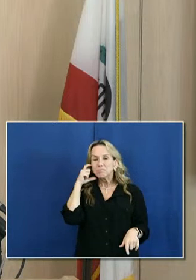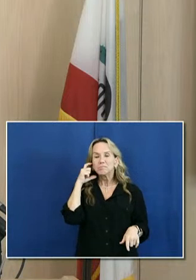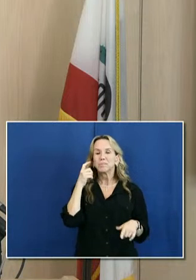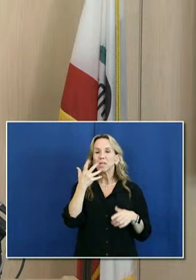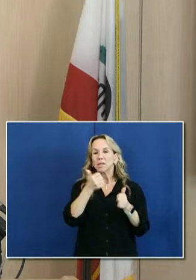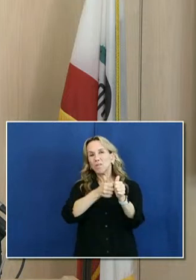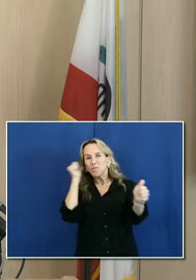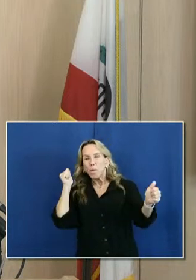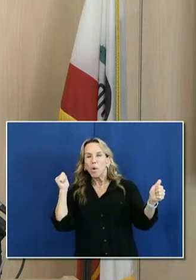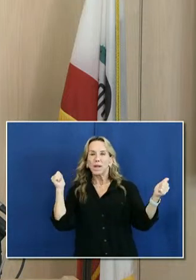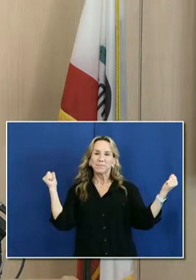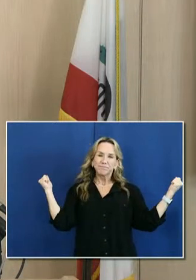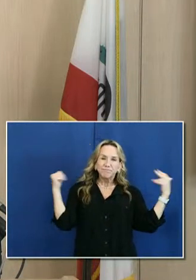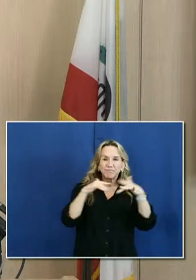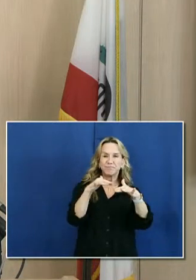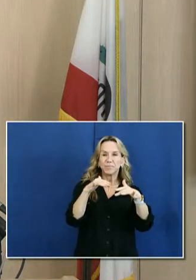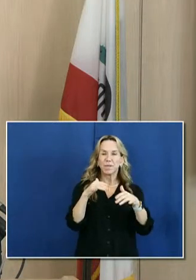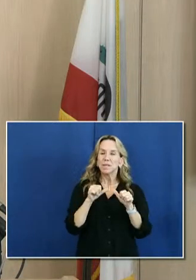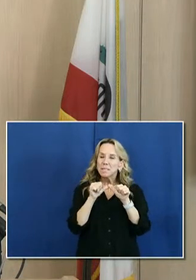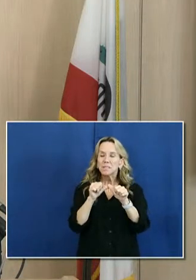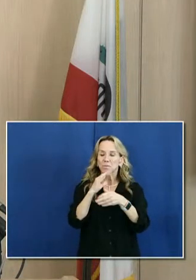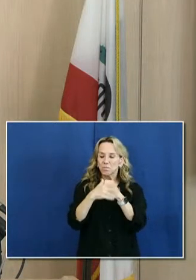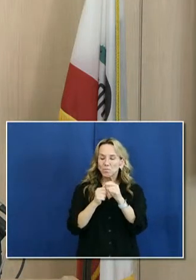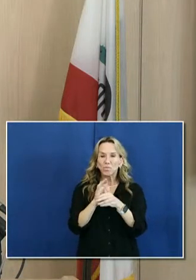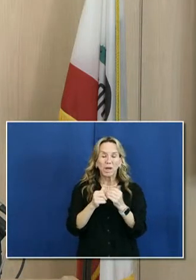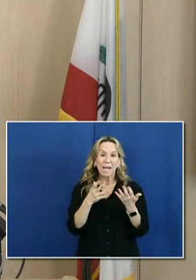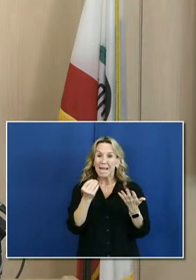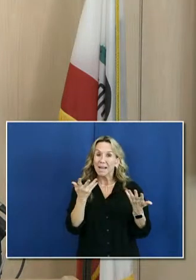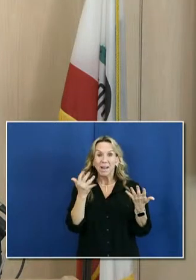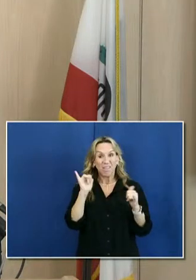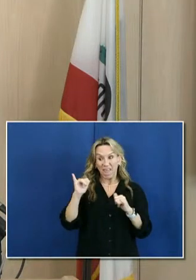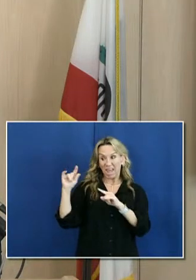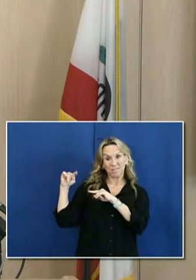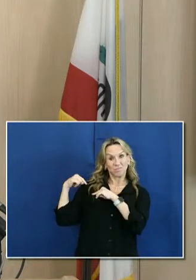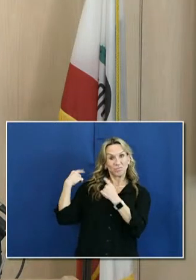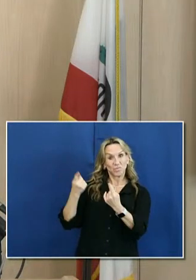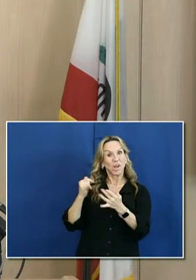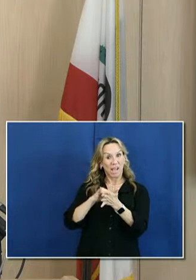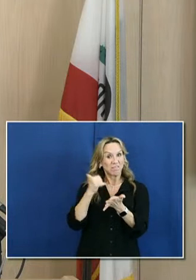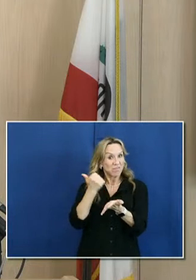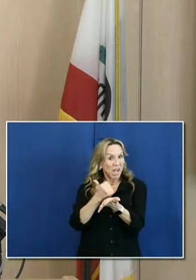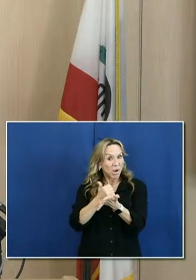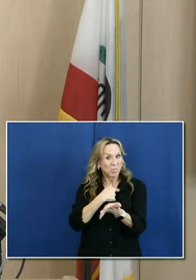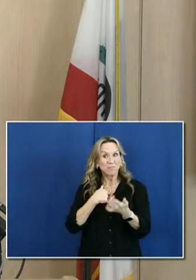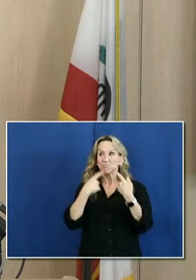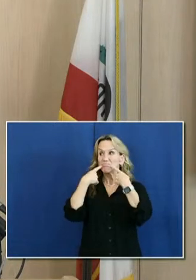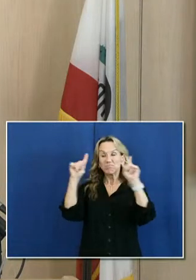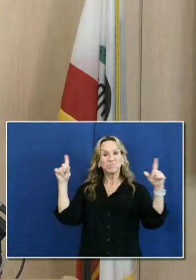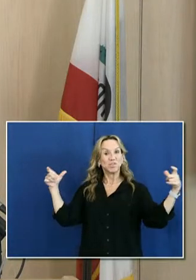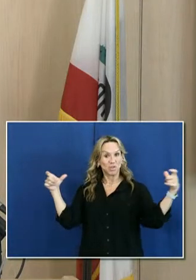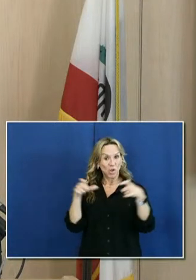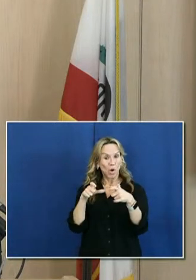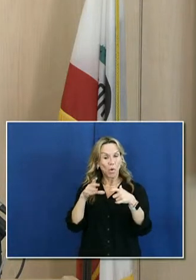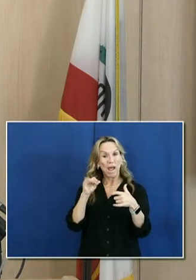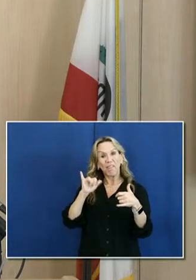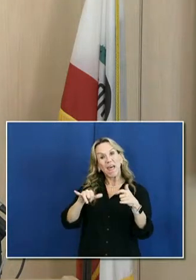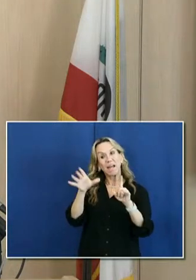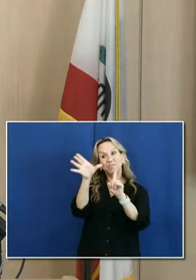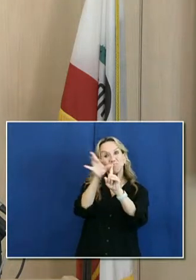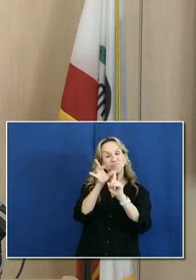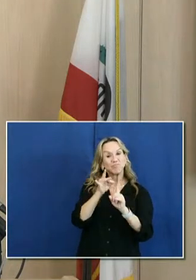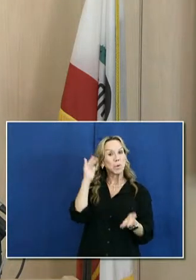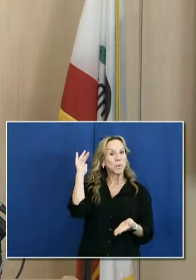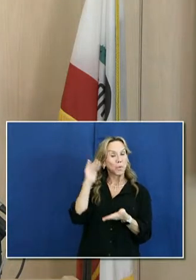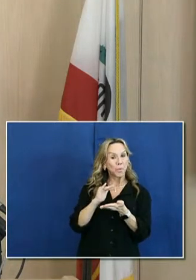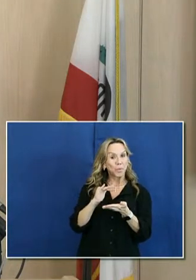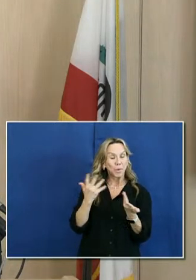hand washing, all the things that several times we have done to successfully slow the spread and lower our case count. The 1/4